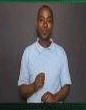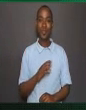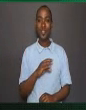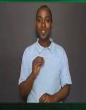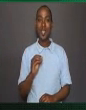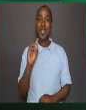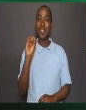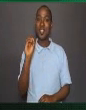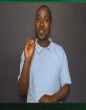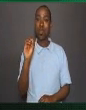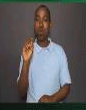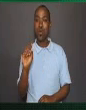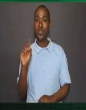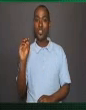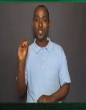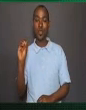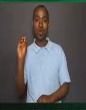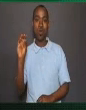and